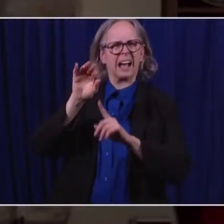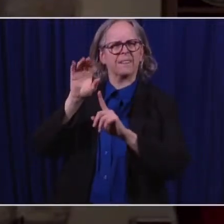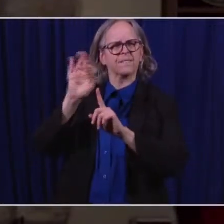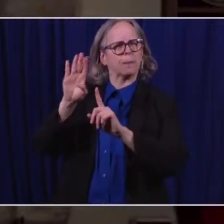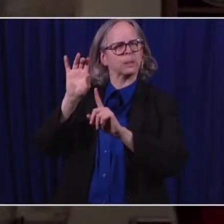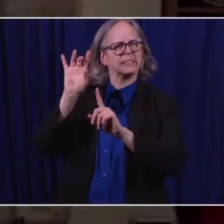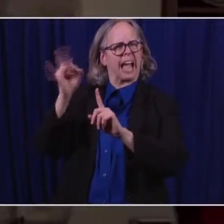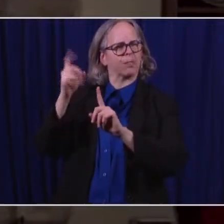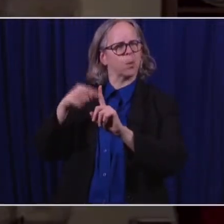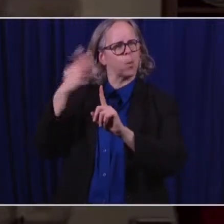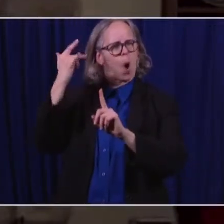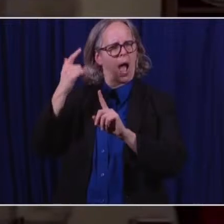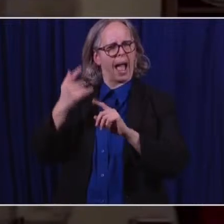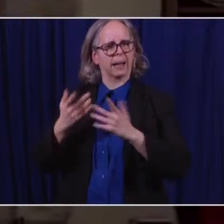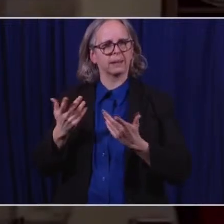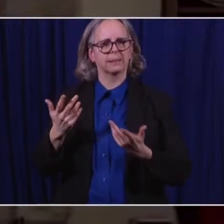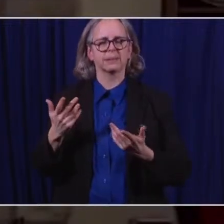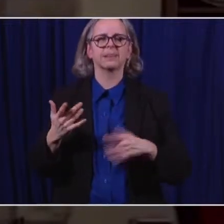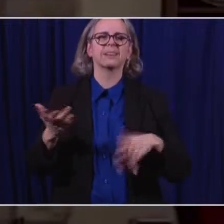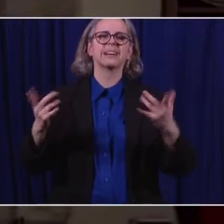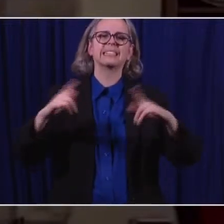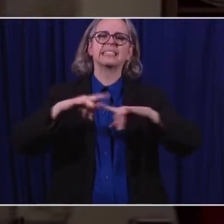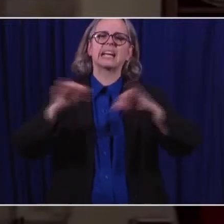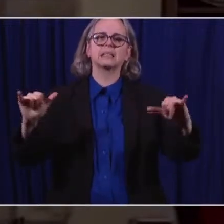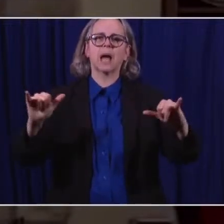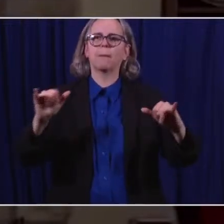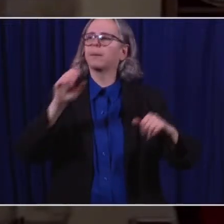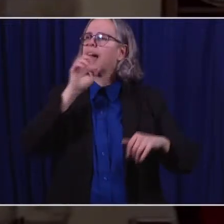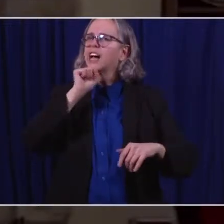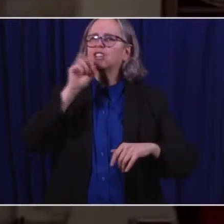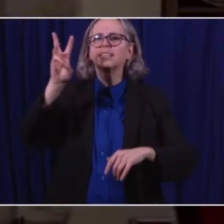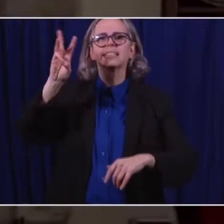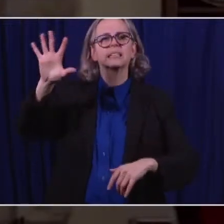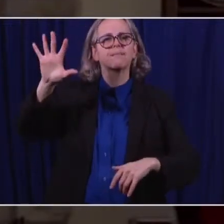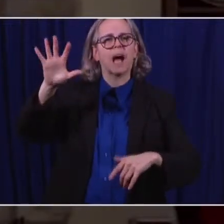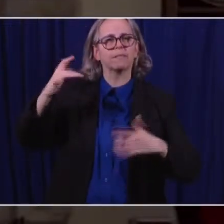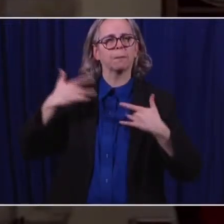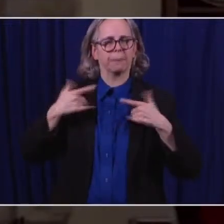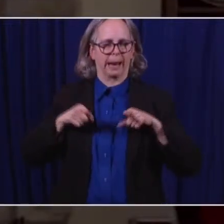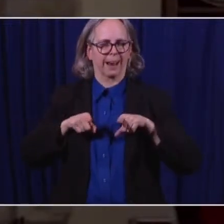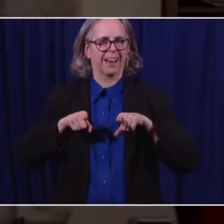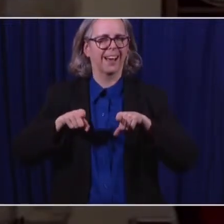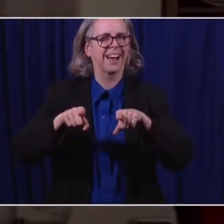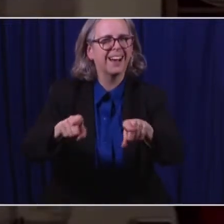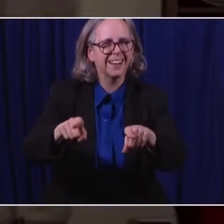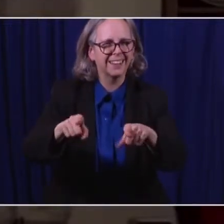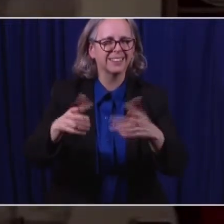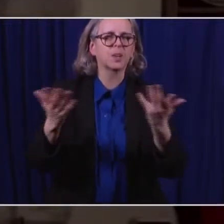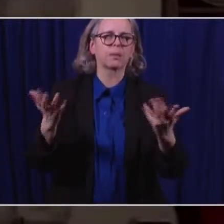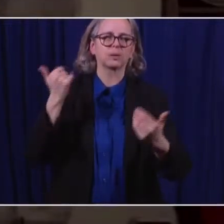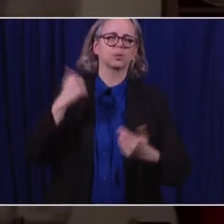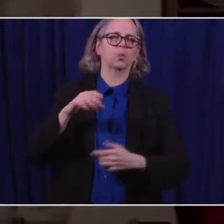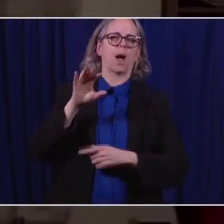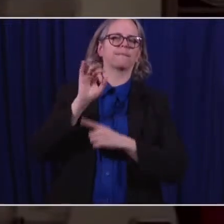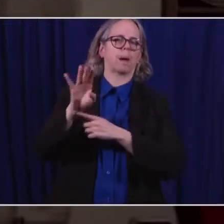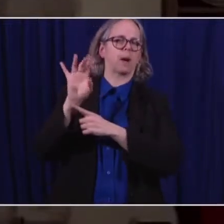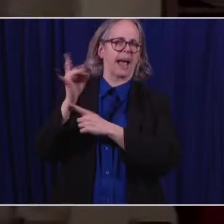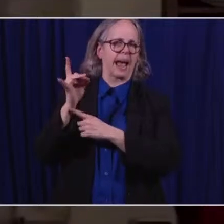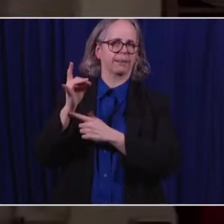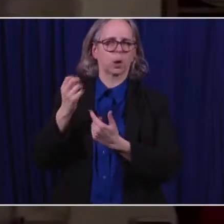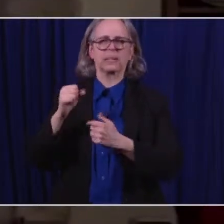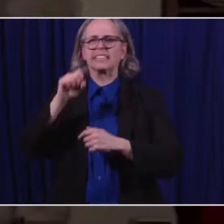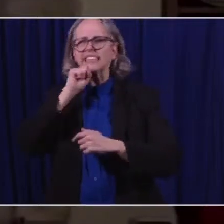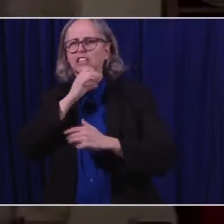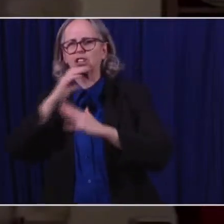and older can get it, that down to that group. And we wanted to be able to go into